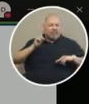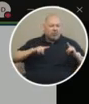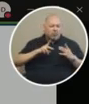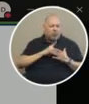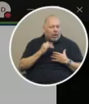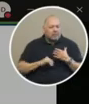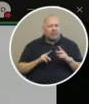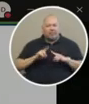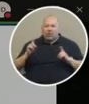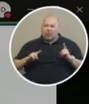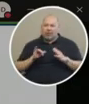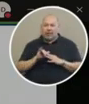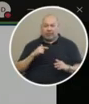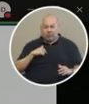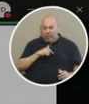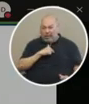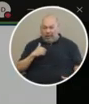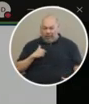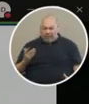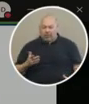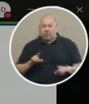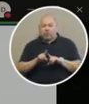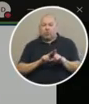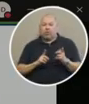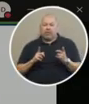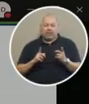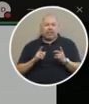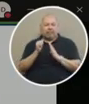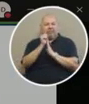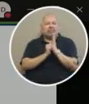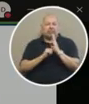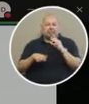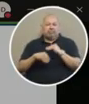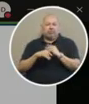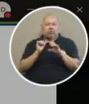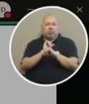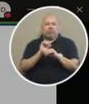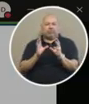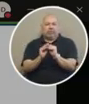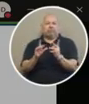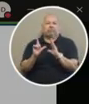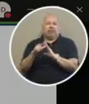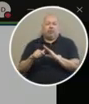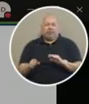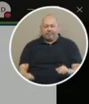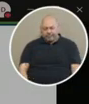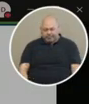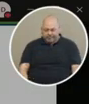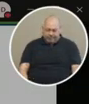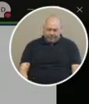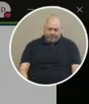and the various phases that they're in here as one of the agenda items on the work session later on.